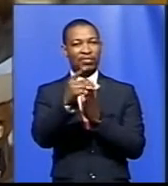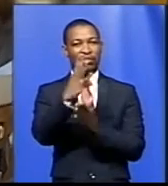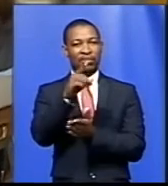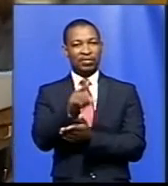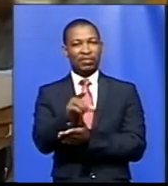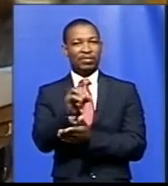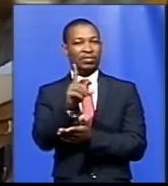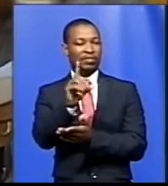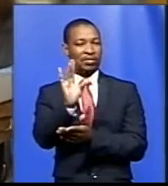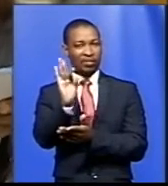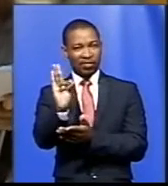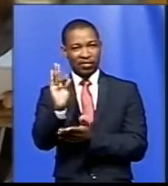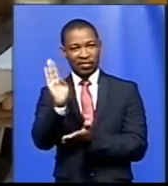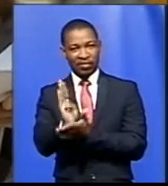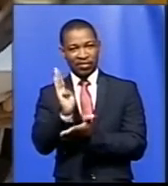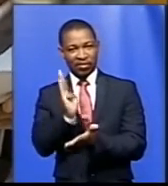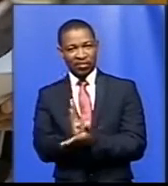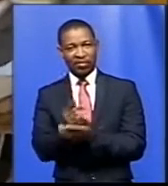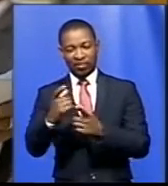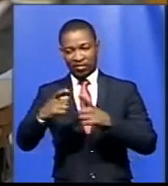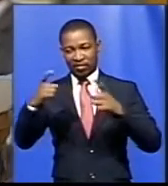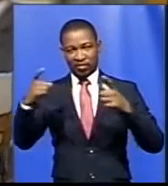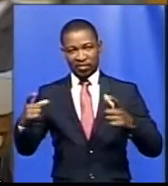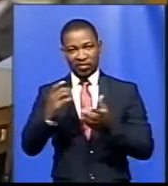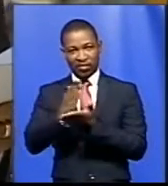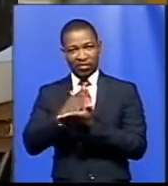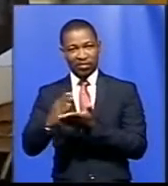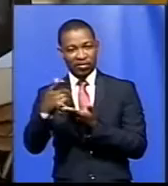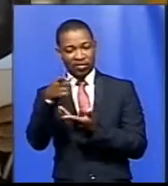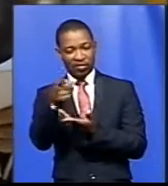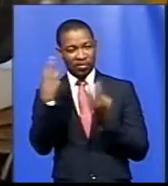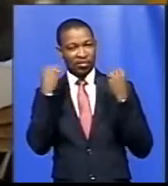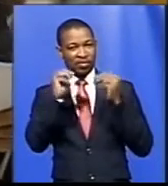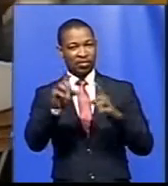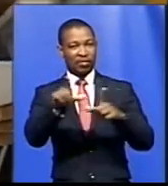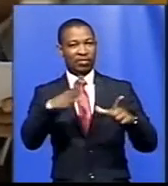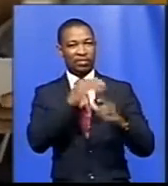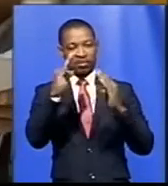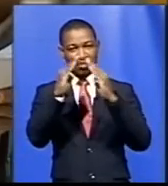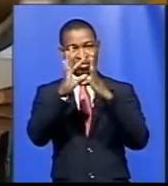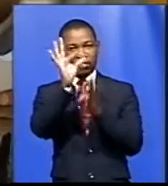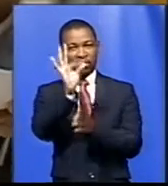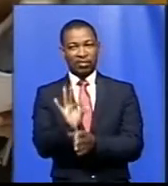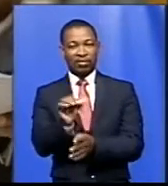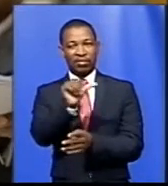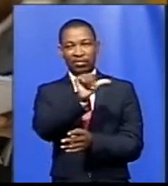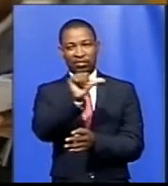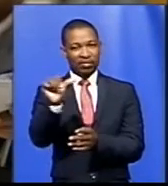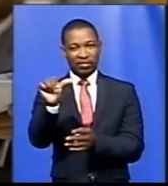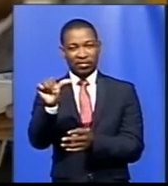4.17 billion. The largest share of the balance is proposed for the Ministry of Lands and Housing at 910 million